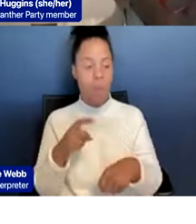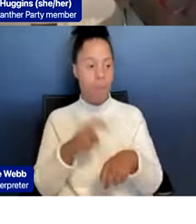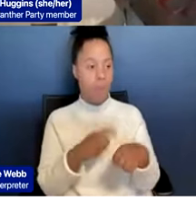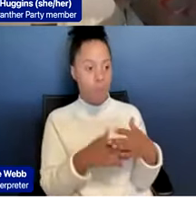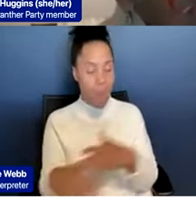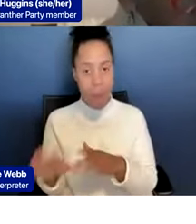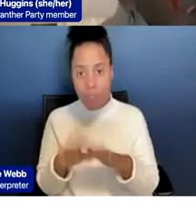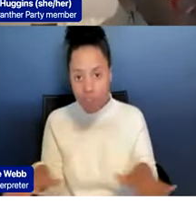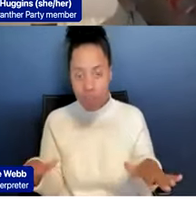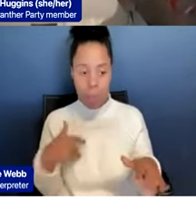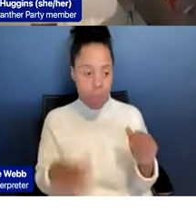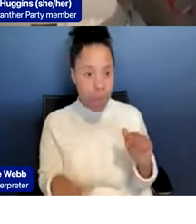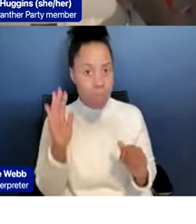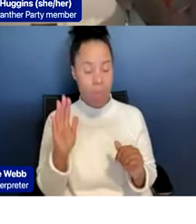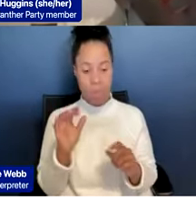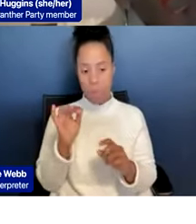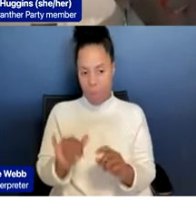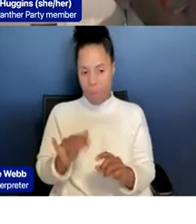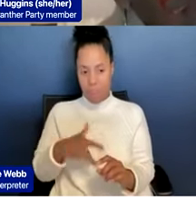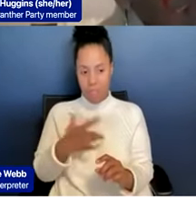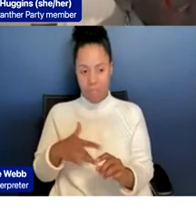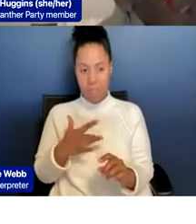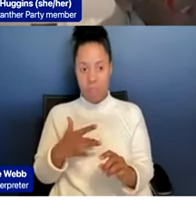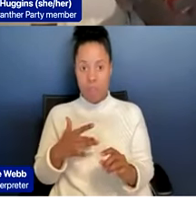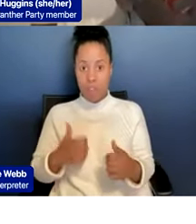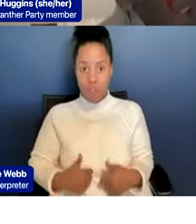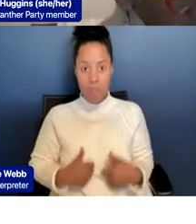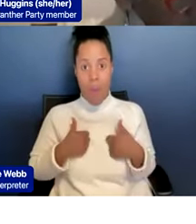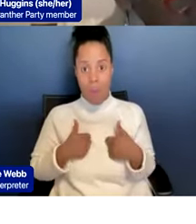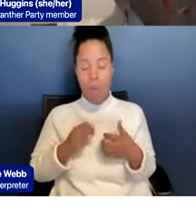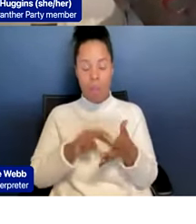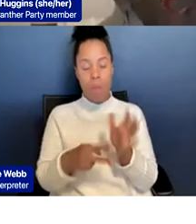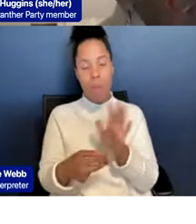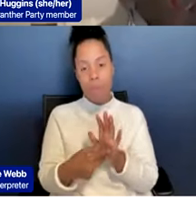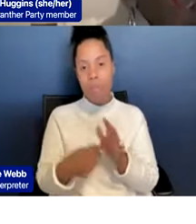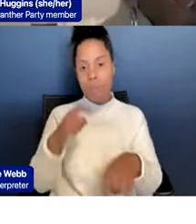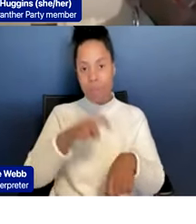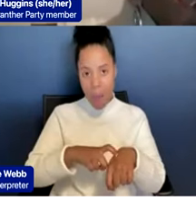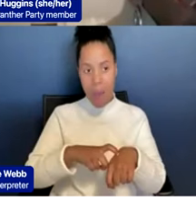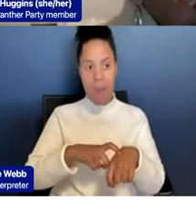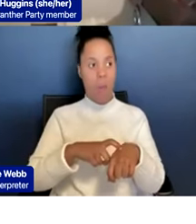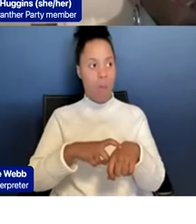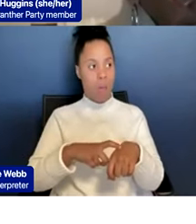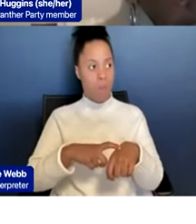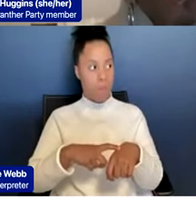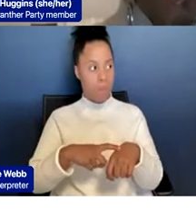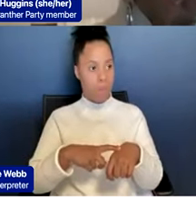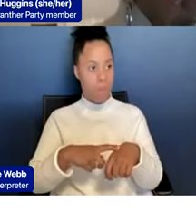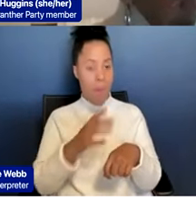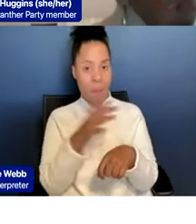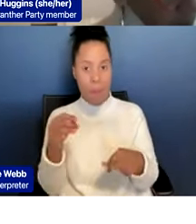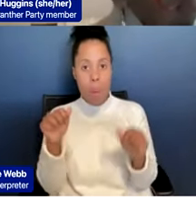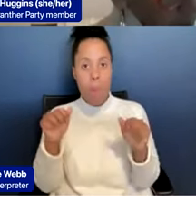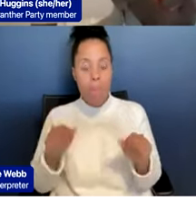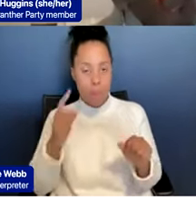survival meant that meant a longer protracted struggle, but it also meant the ability for people to understand and to